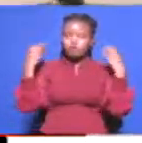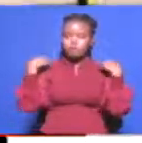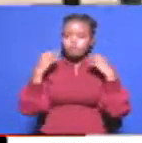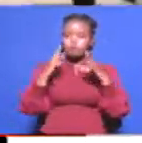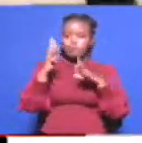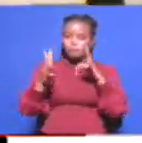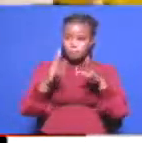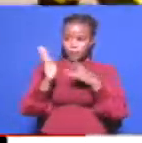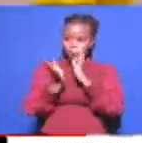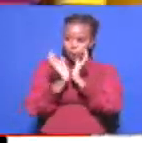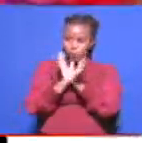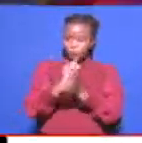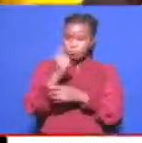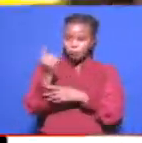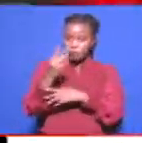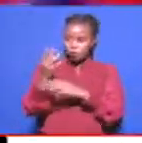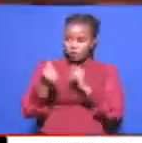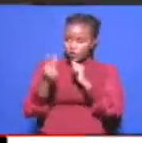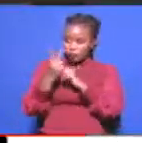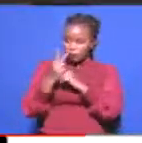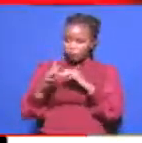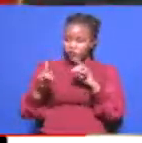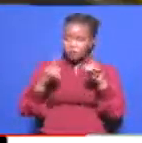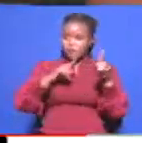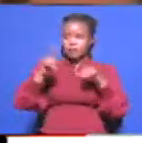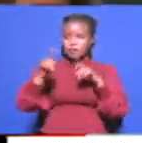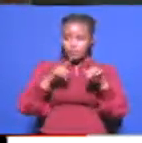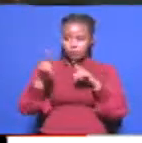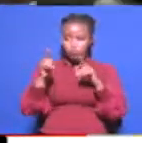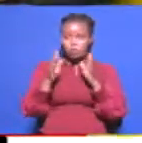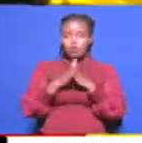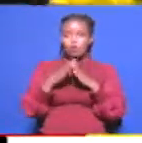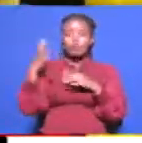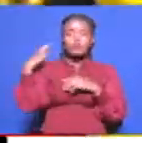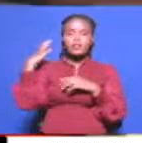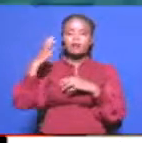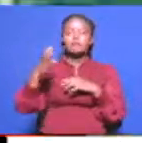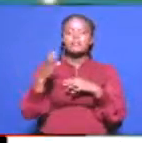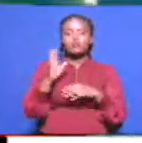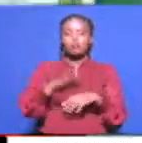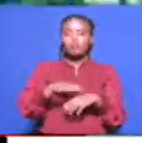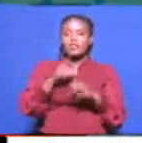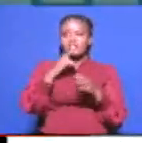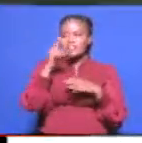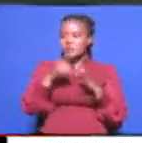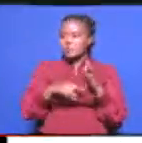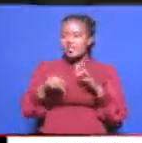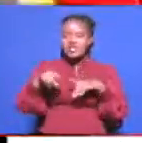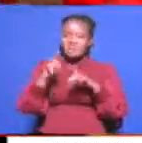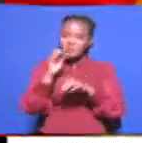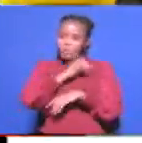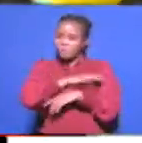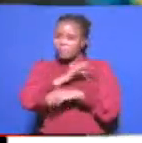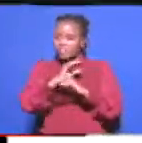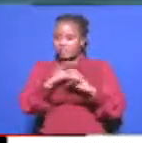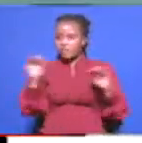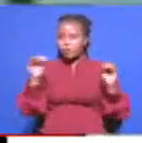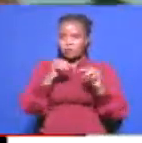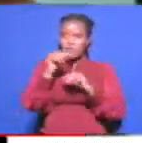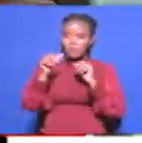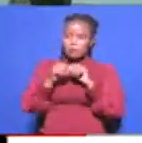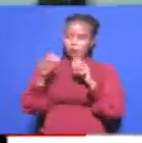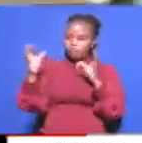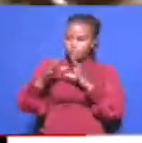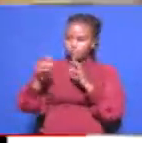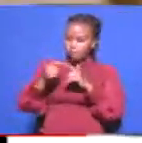12 will travel to Brazil for the games, with Captain Mercy Mideva saying they are not intimidated by their powerhouse opponents as